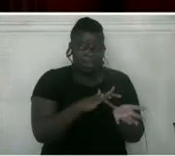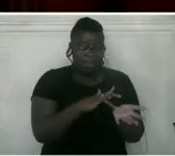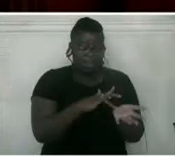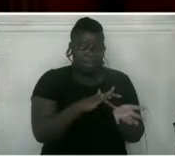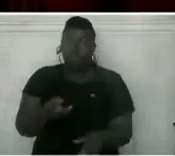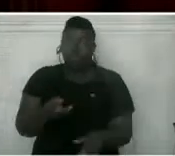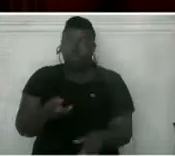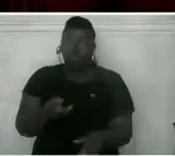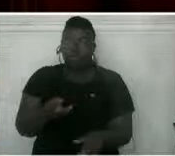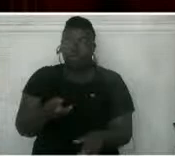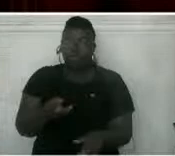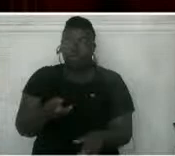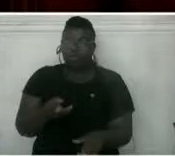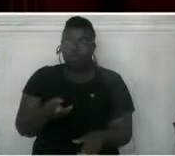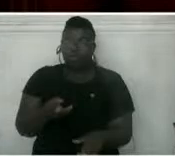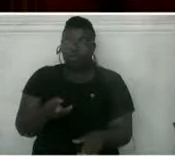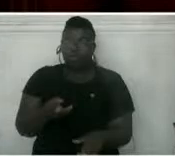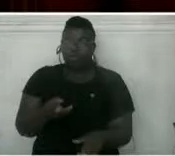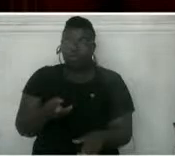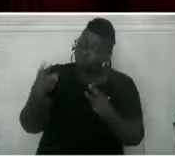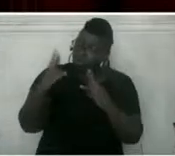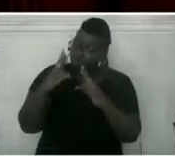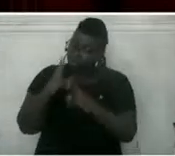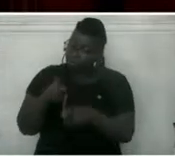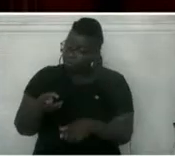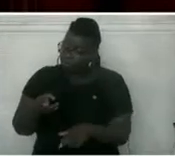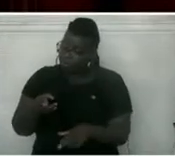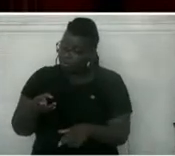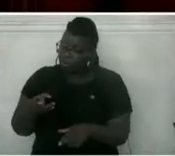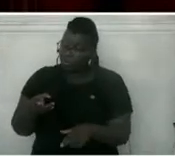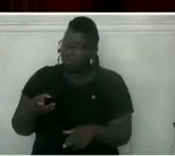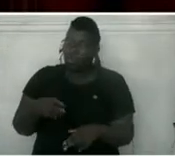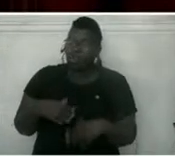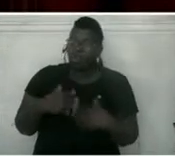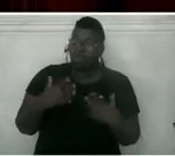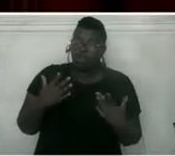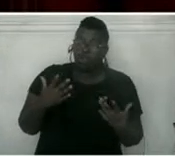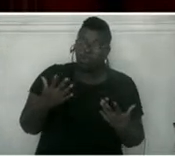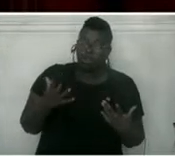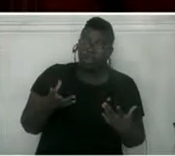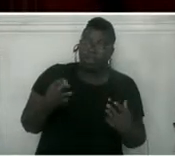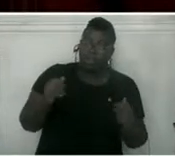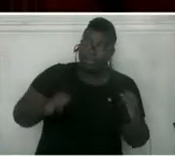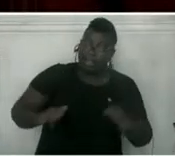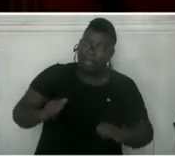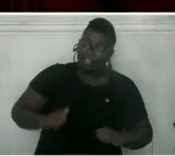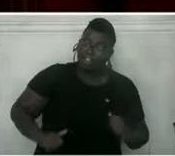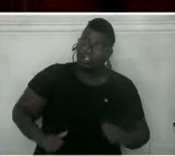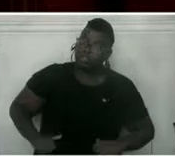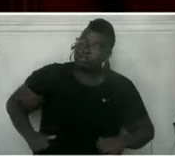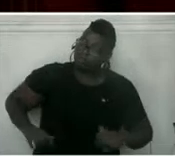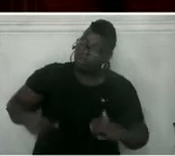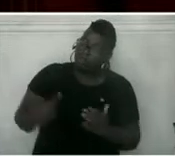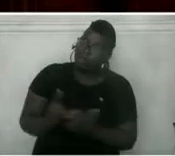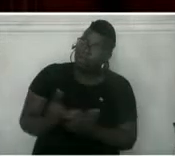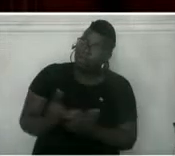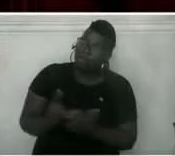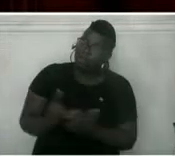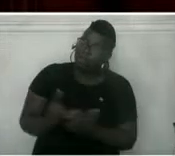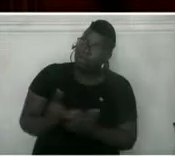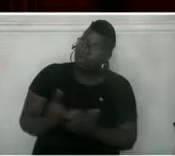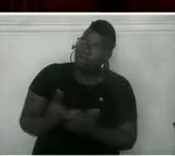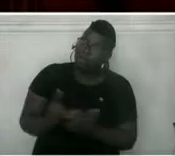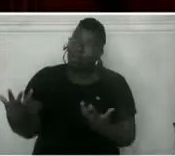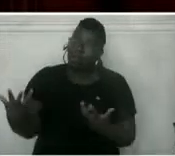where wrongdoing was reported, were expedited and actions were taken by relevant